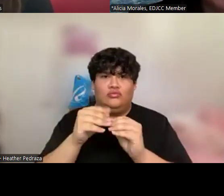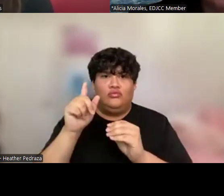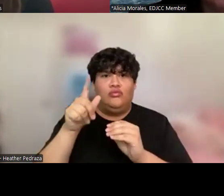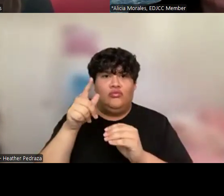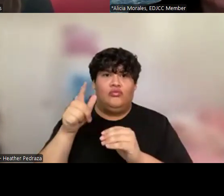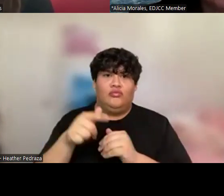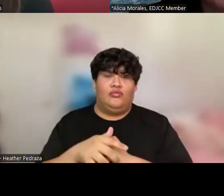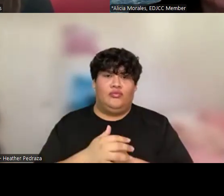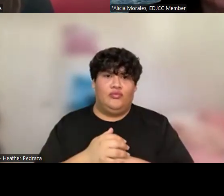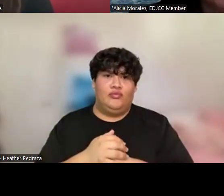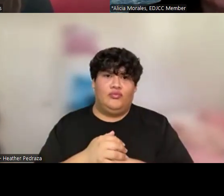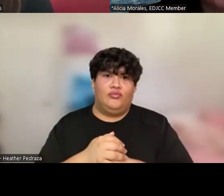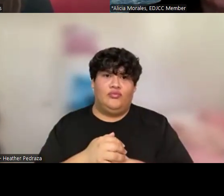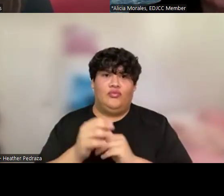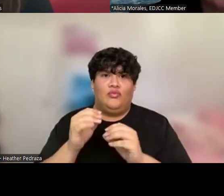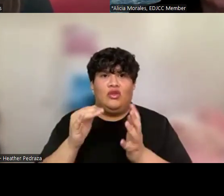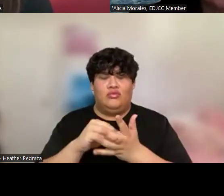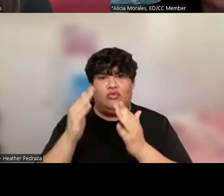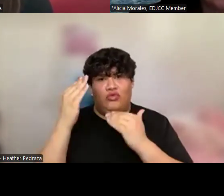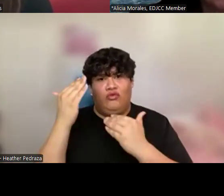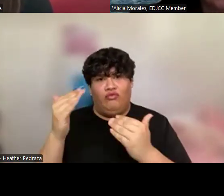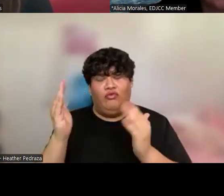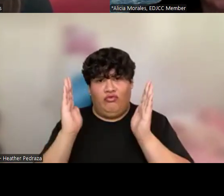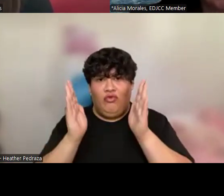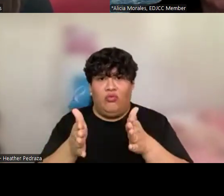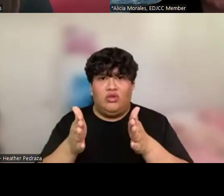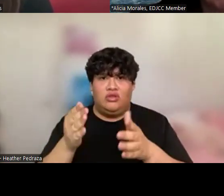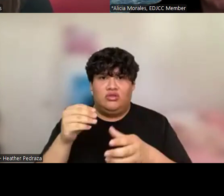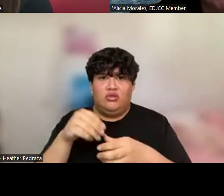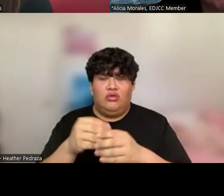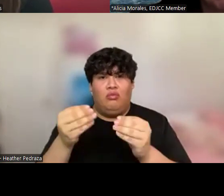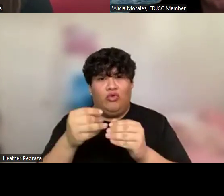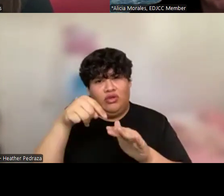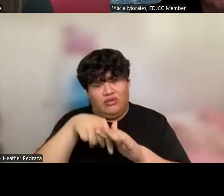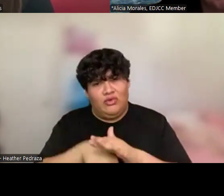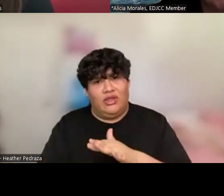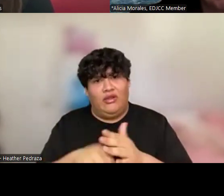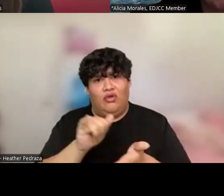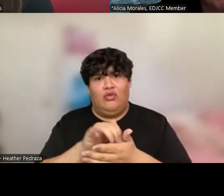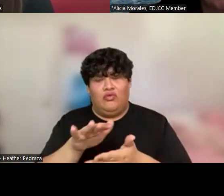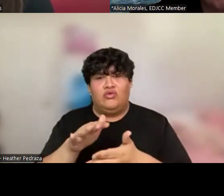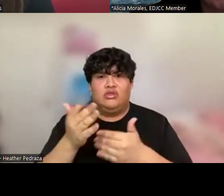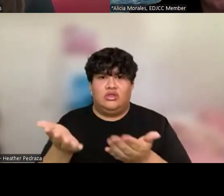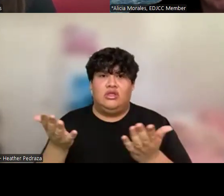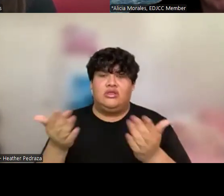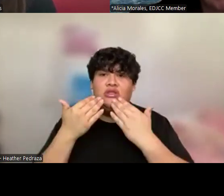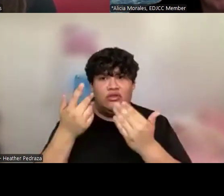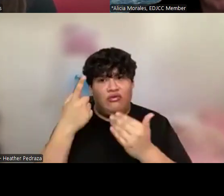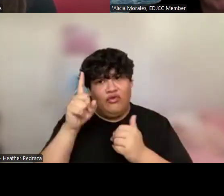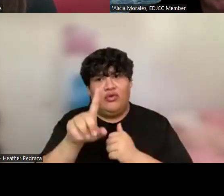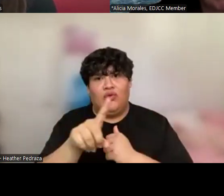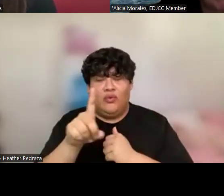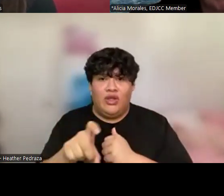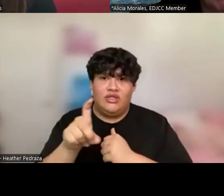And that's part of what the focus of that work is, to kind of take a deeper dive on those issues. Thank you for your question, Dan.